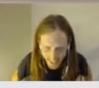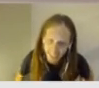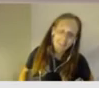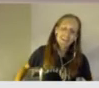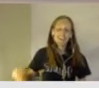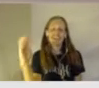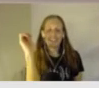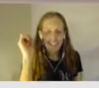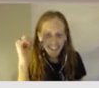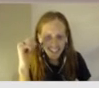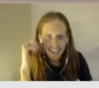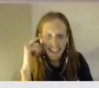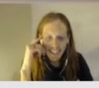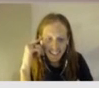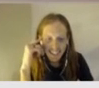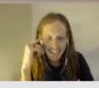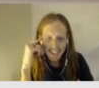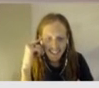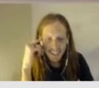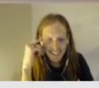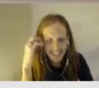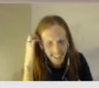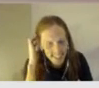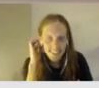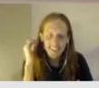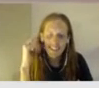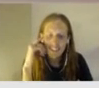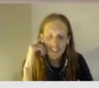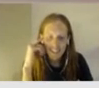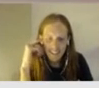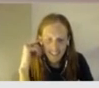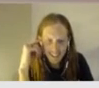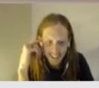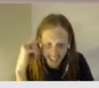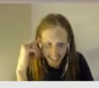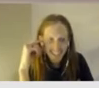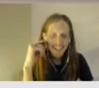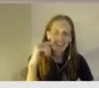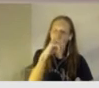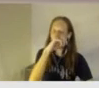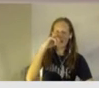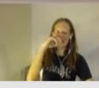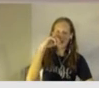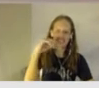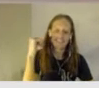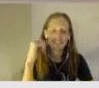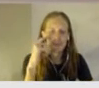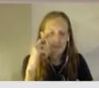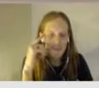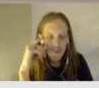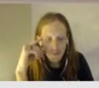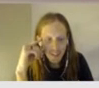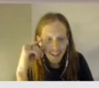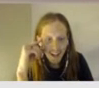different. Well, you know, I think photographers tend to be solitary creatures. Yeah. I mean, you know, I have friends who